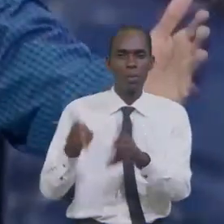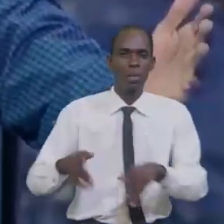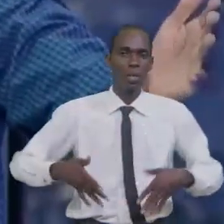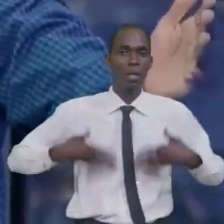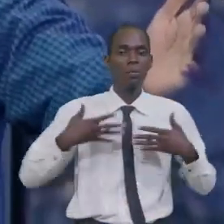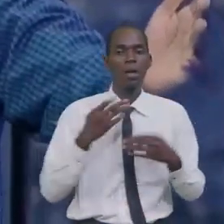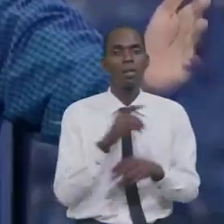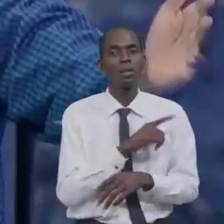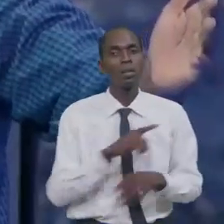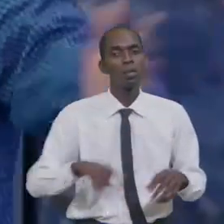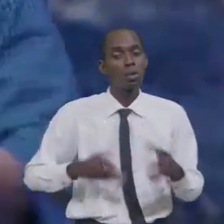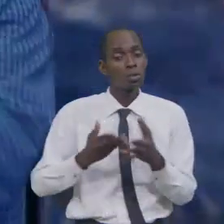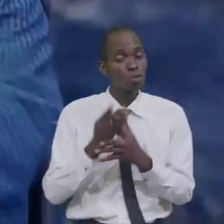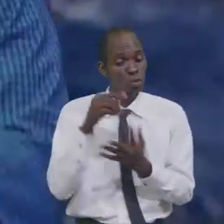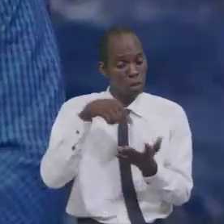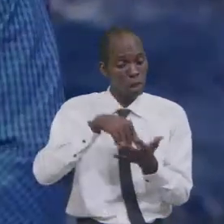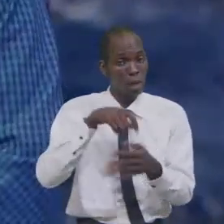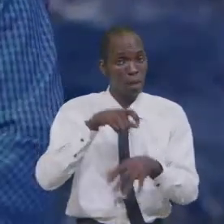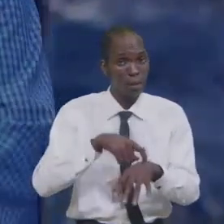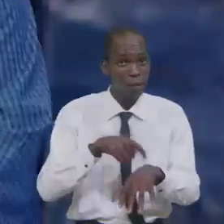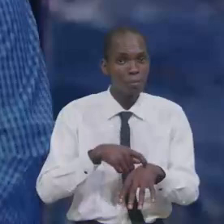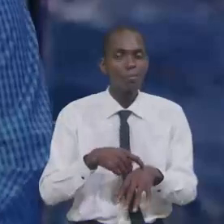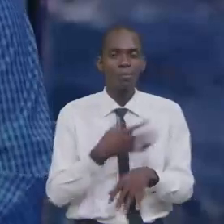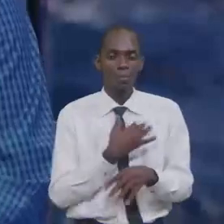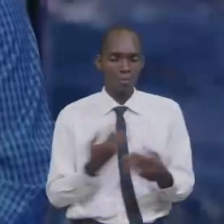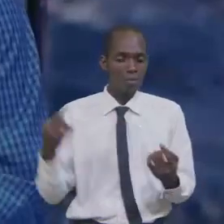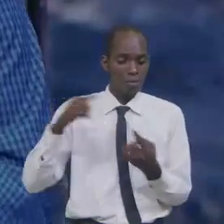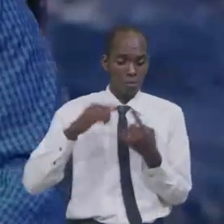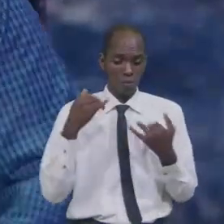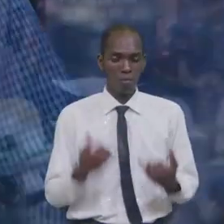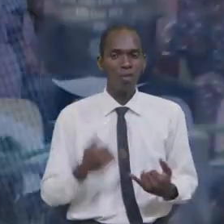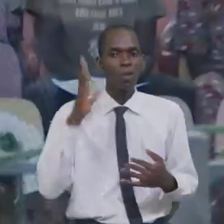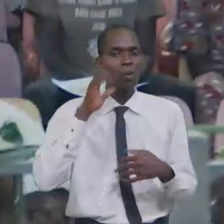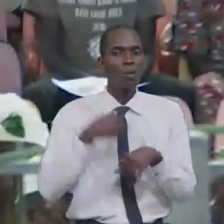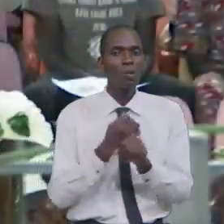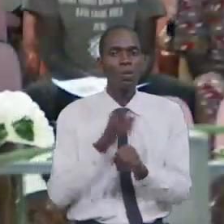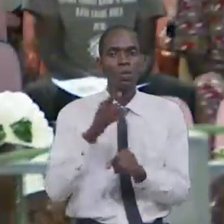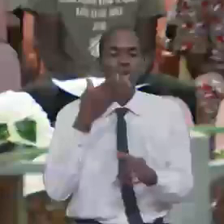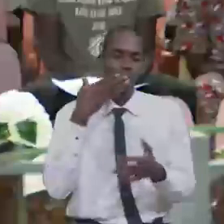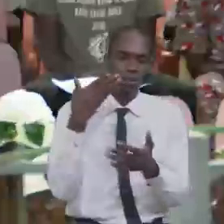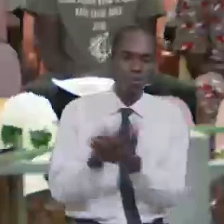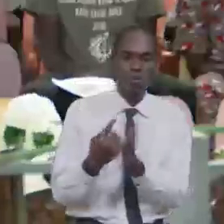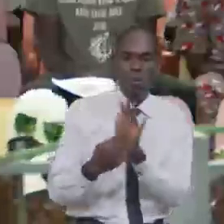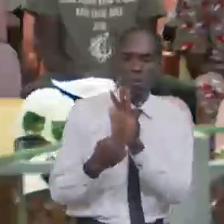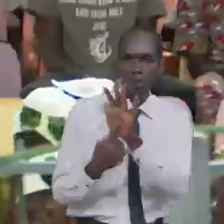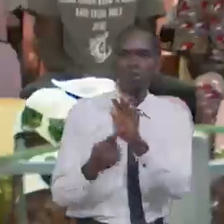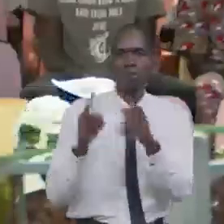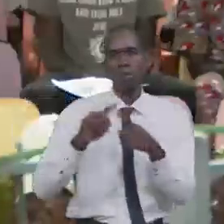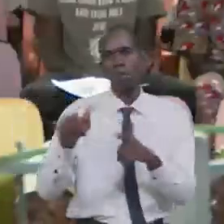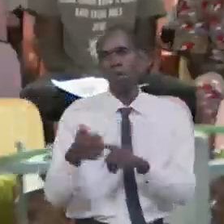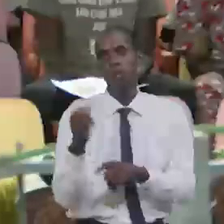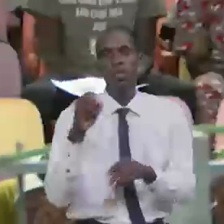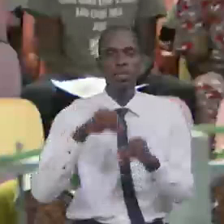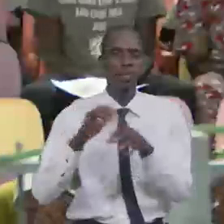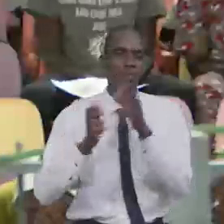through this period, and even today, will make you a model in Jesus' name.